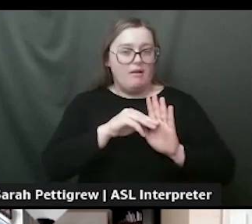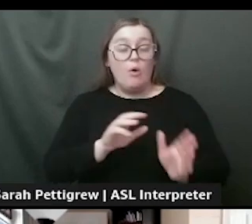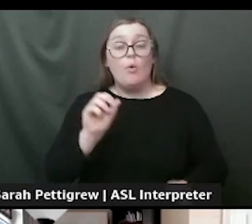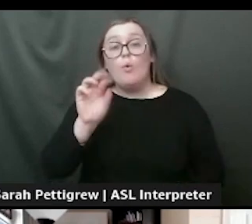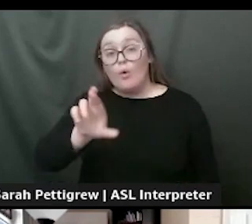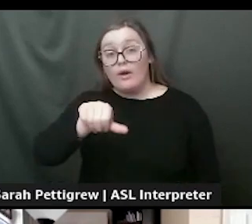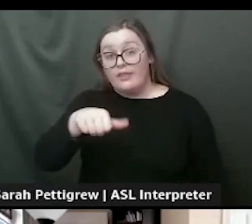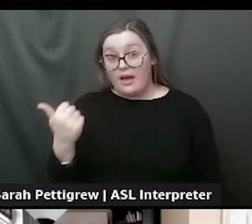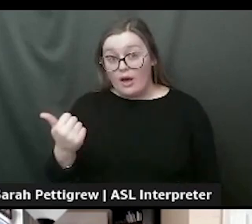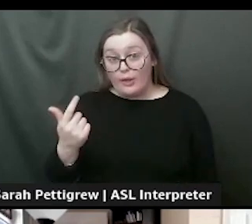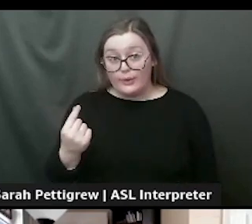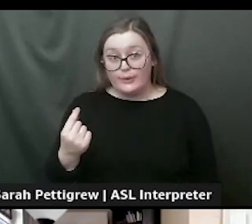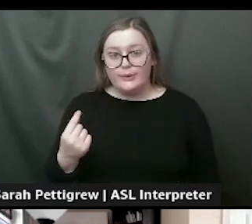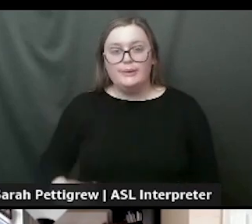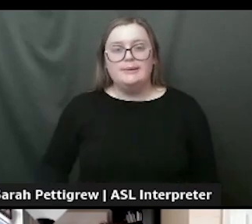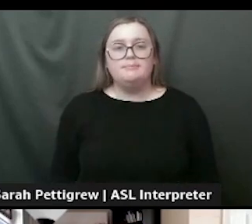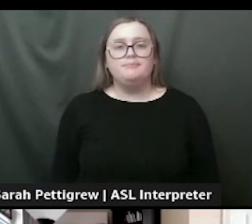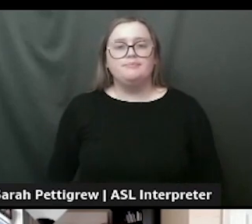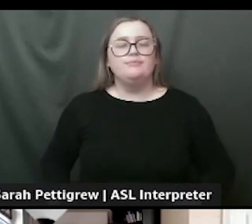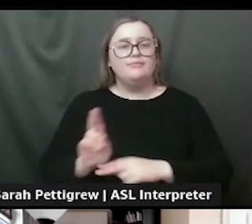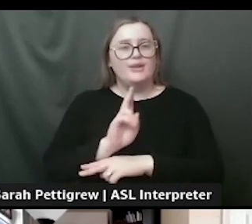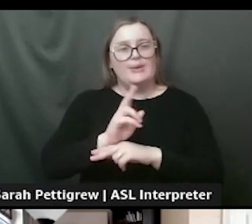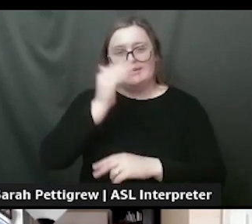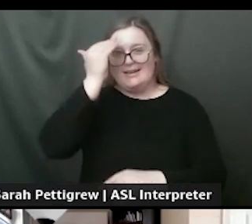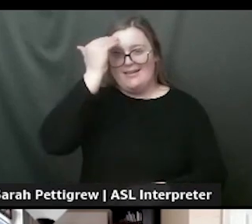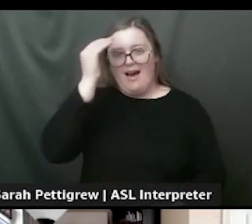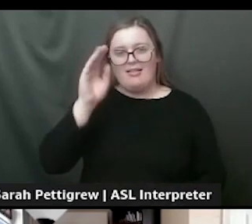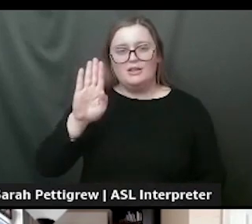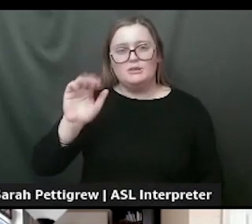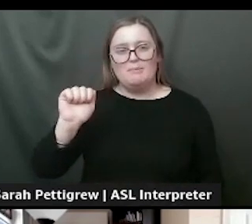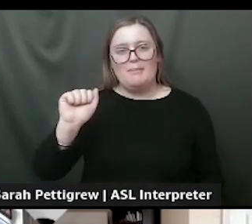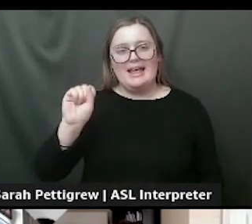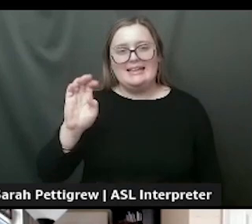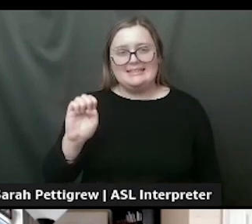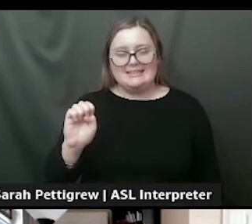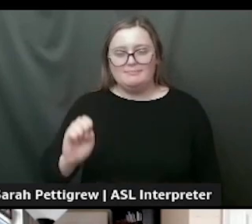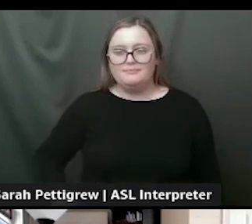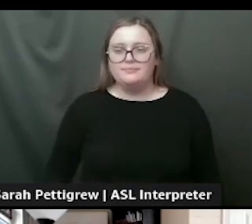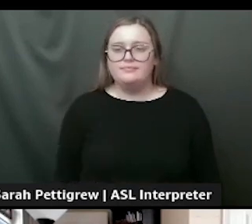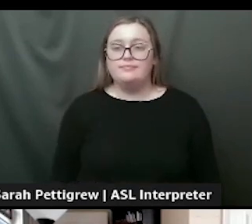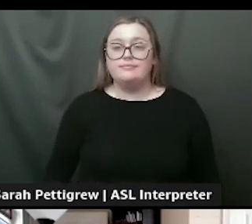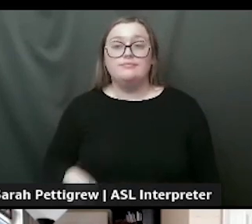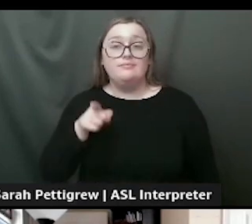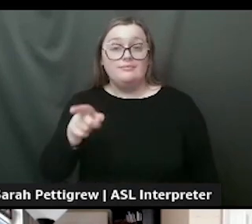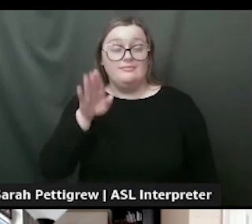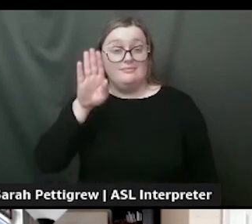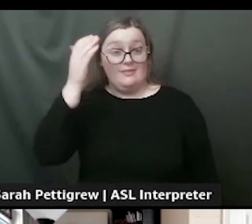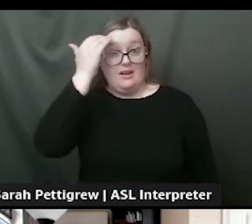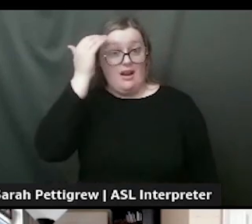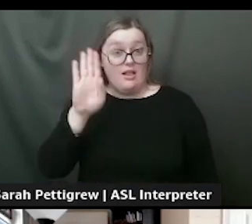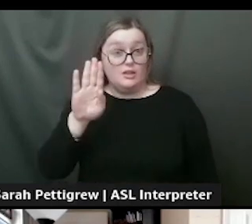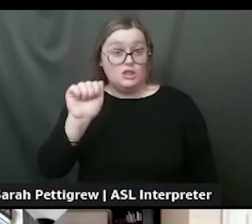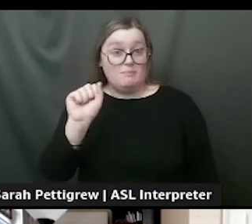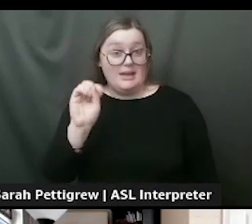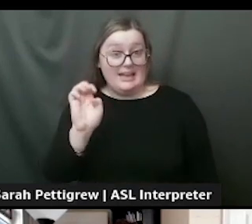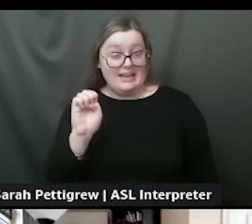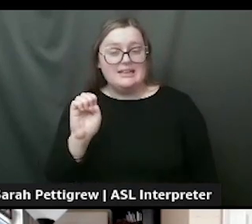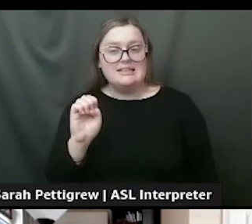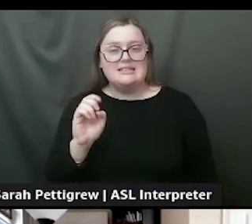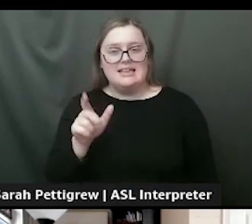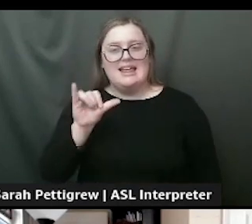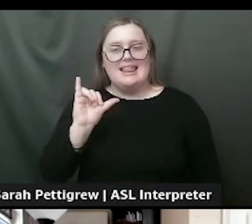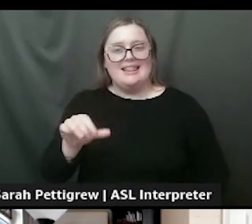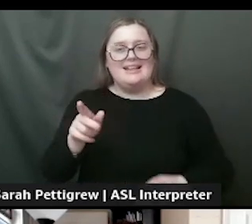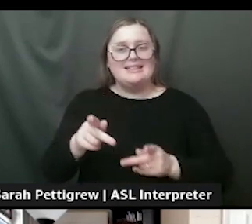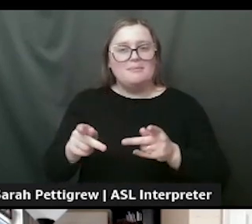way, which is you can use knowledge bases, right? So a knowledge base is really a place